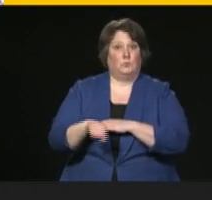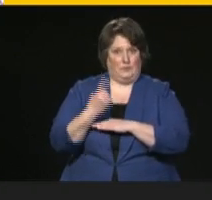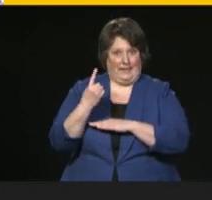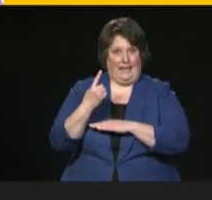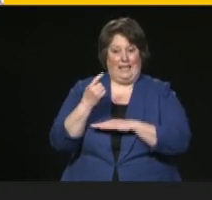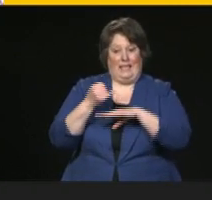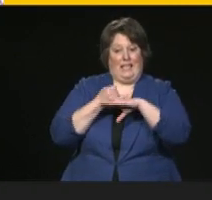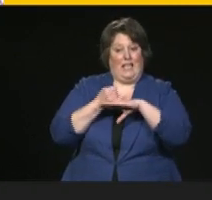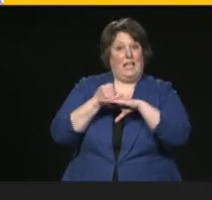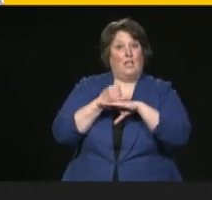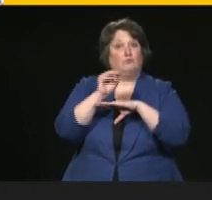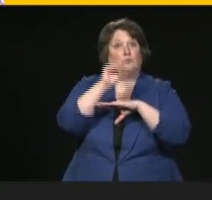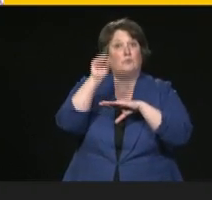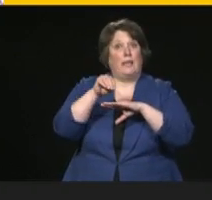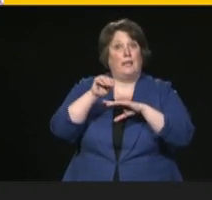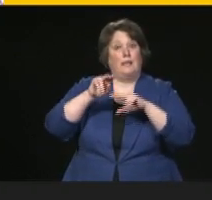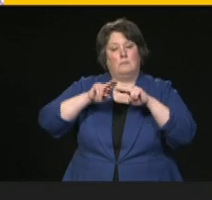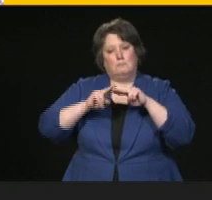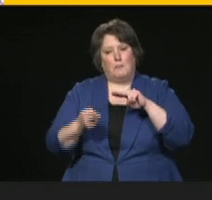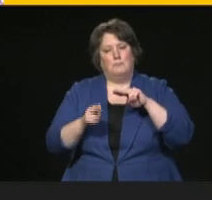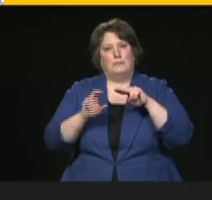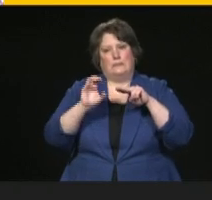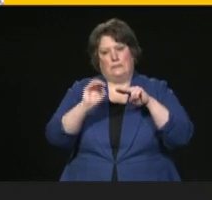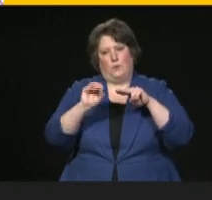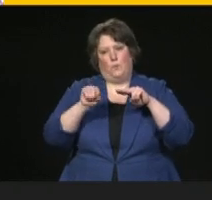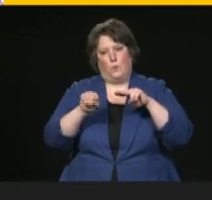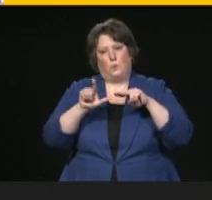consider its lowest possible rate.